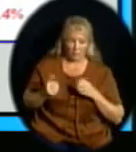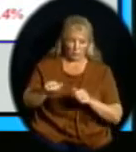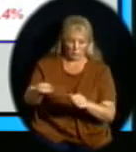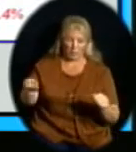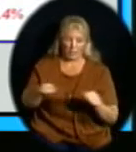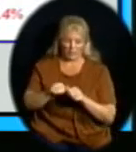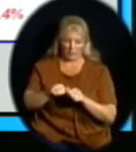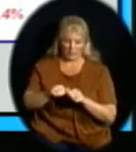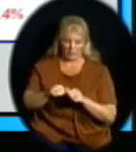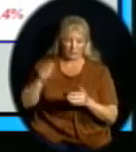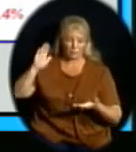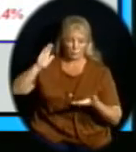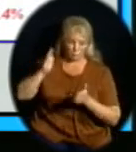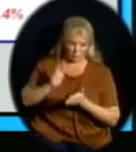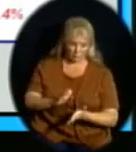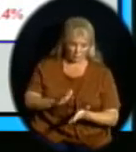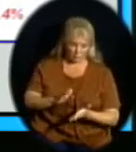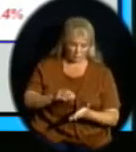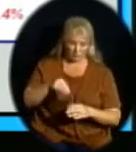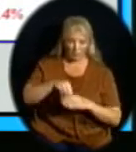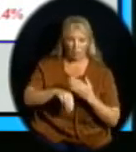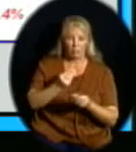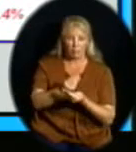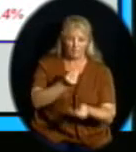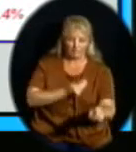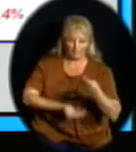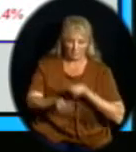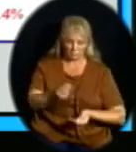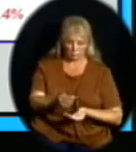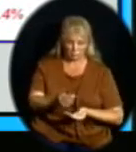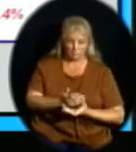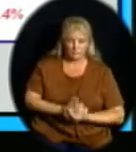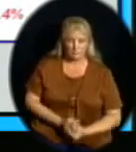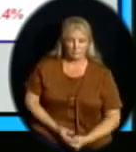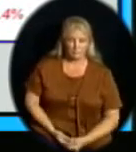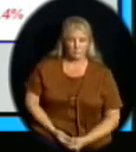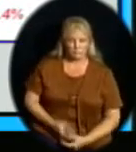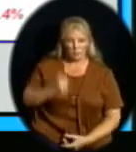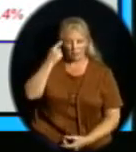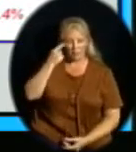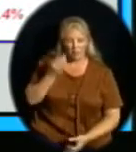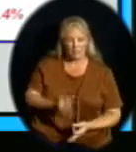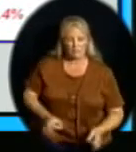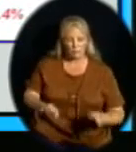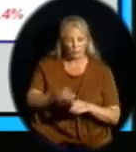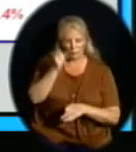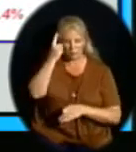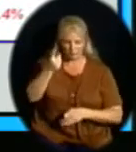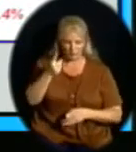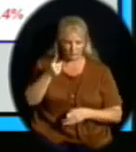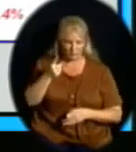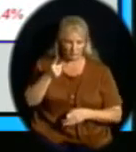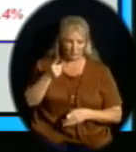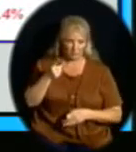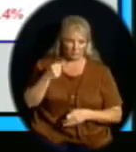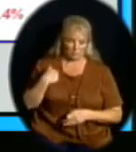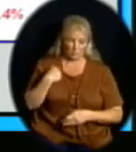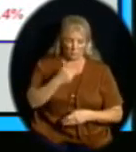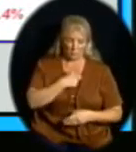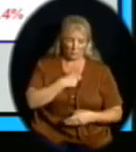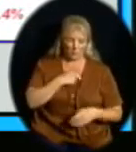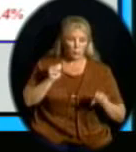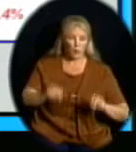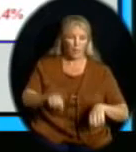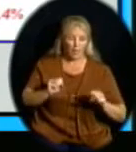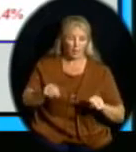budget. And so I think it's important to understand that what we were able to do with this budget in meeting needs for students,